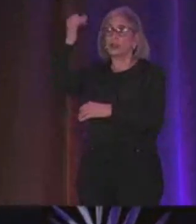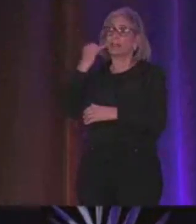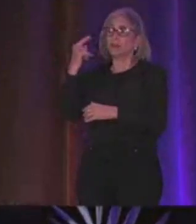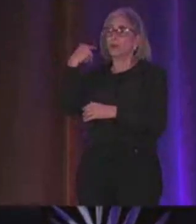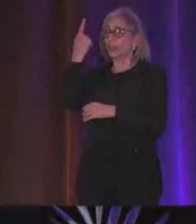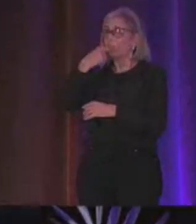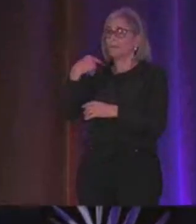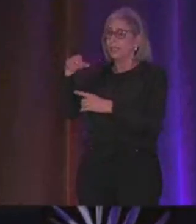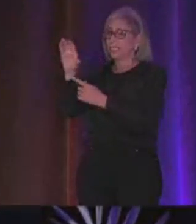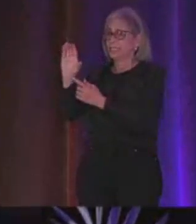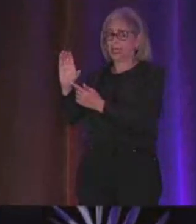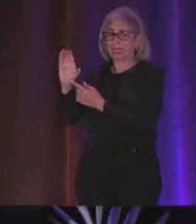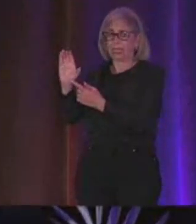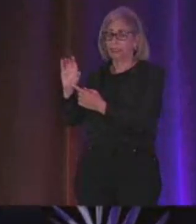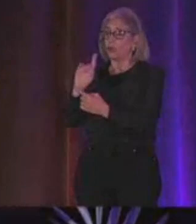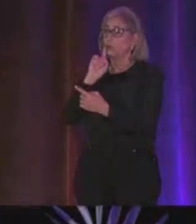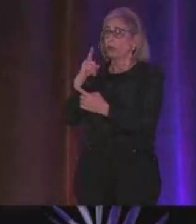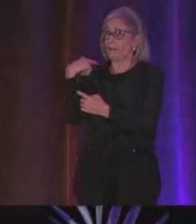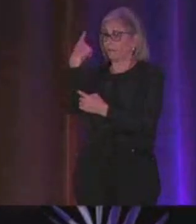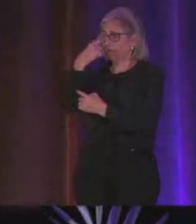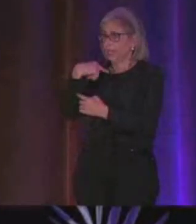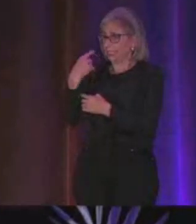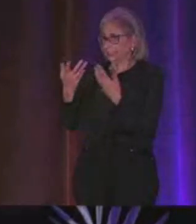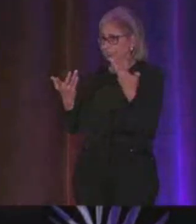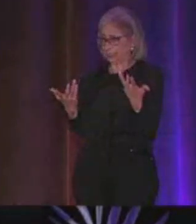it's a face C, which is a real face.